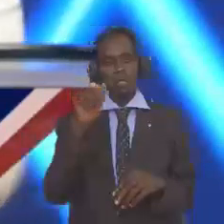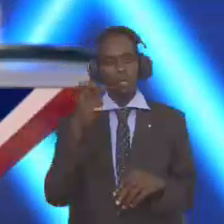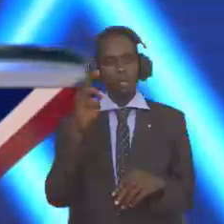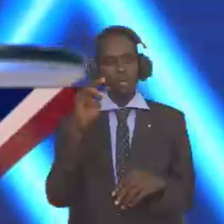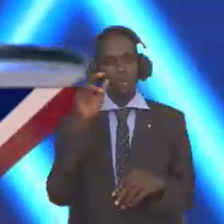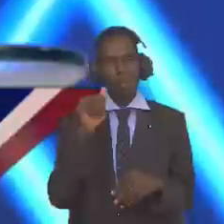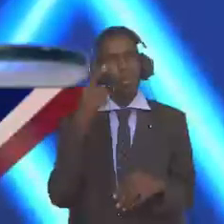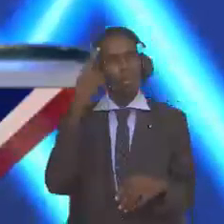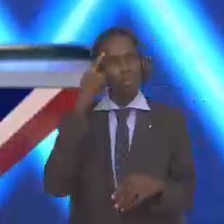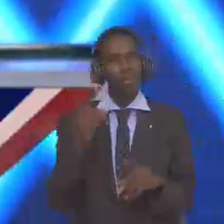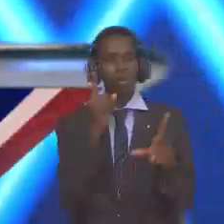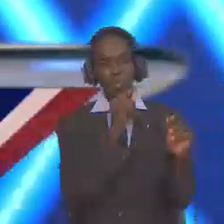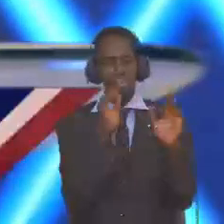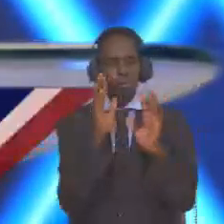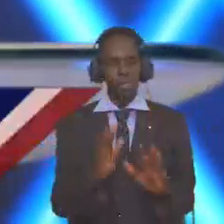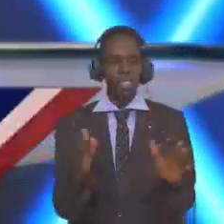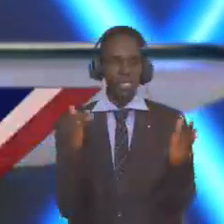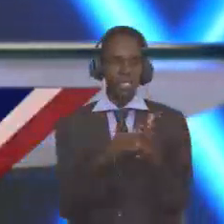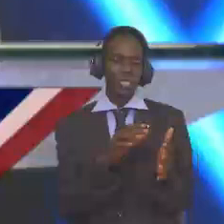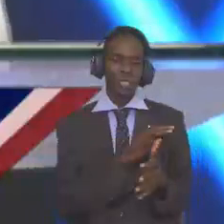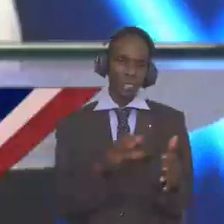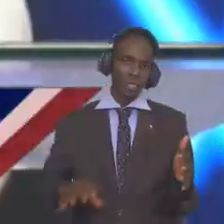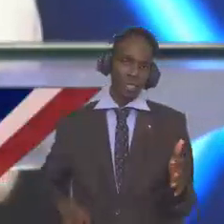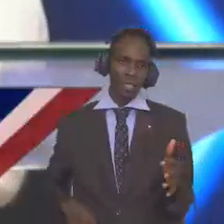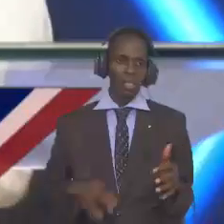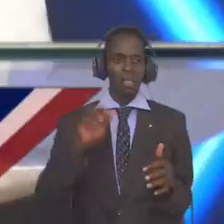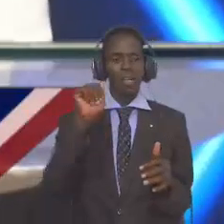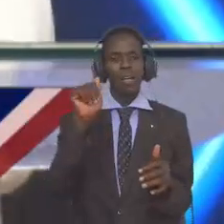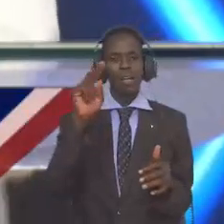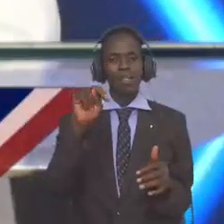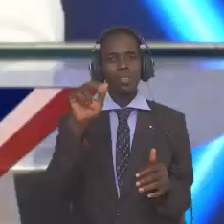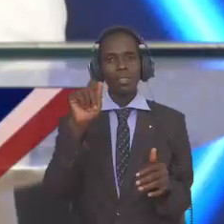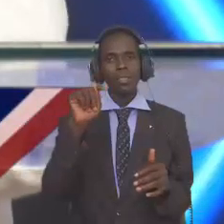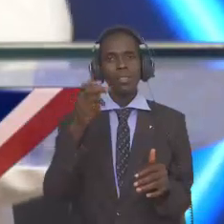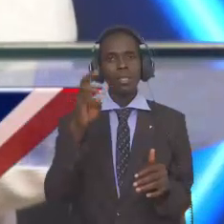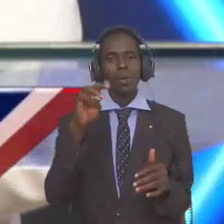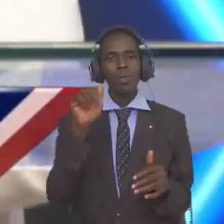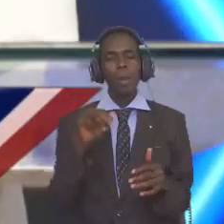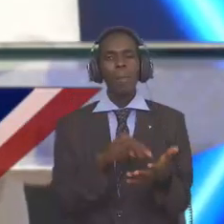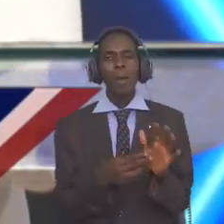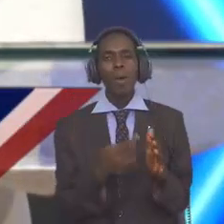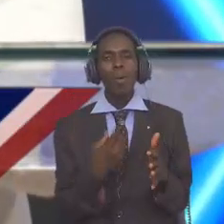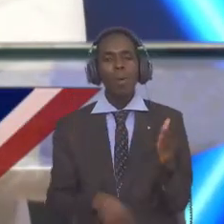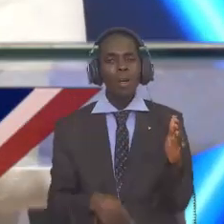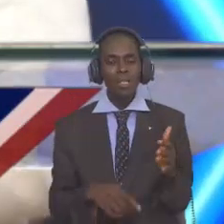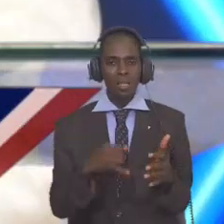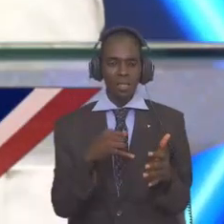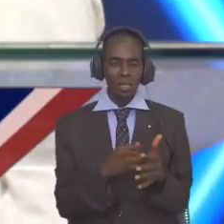gainsayers against Christ. What does that mean? Anathema. In the original language,